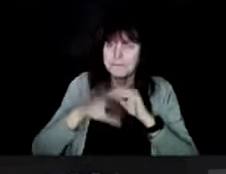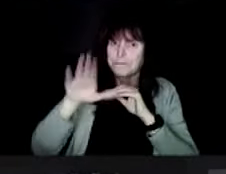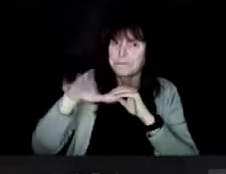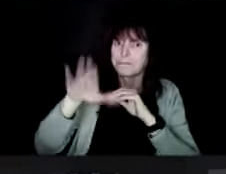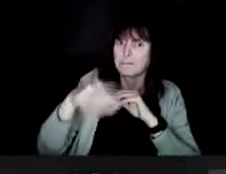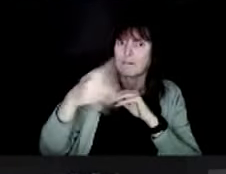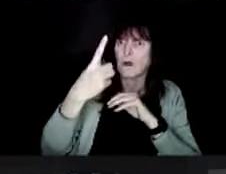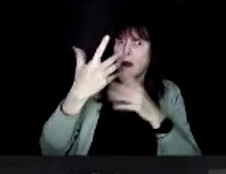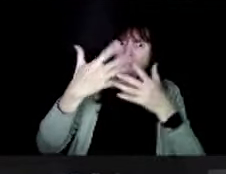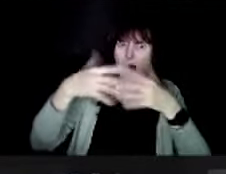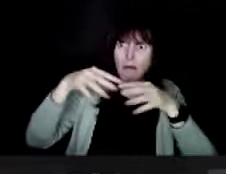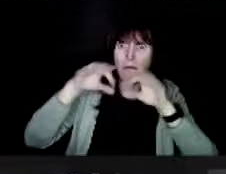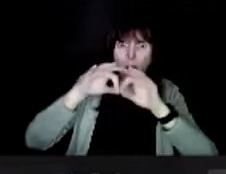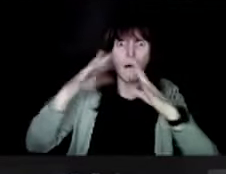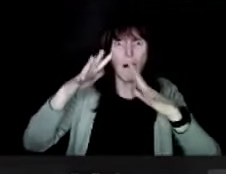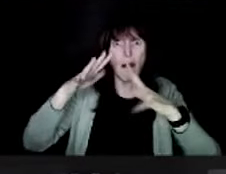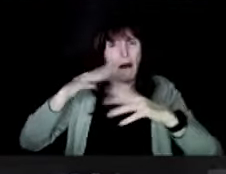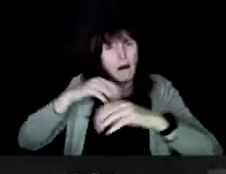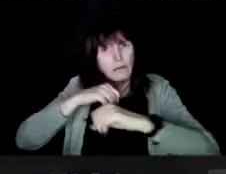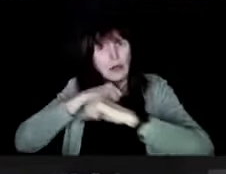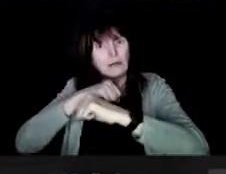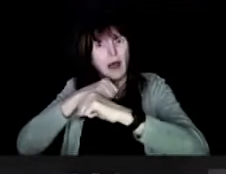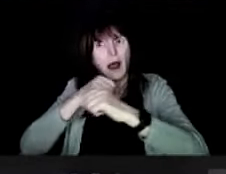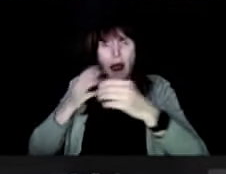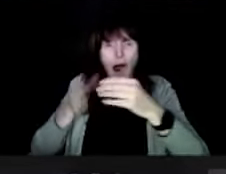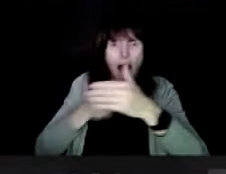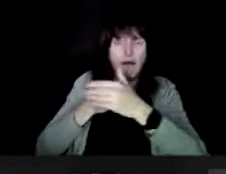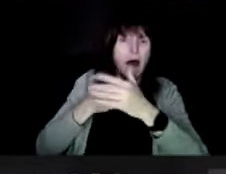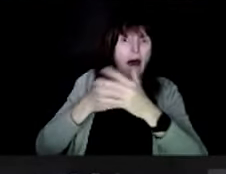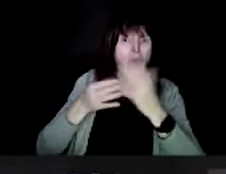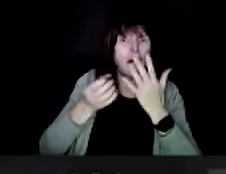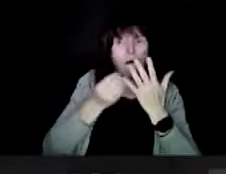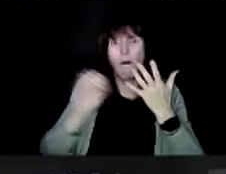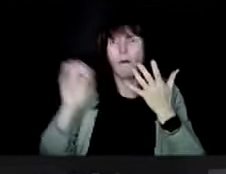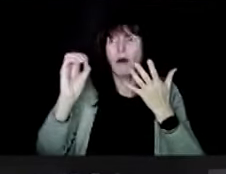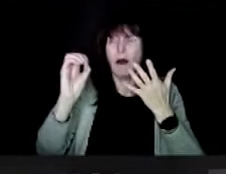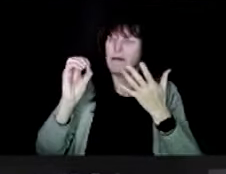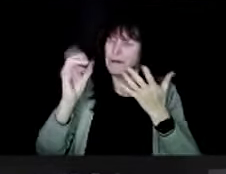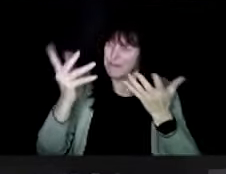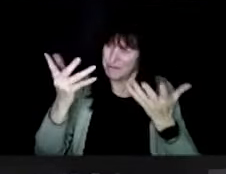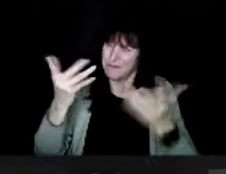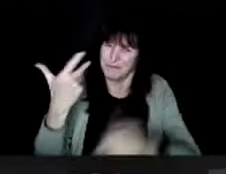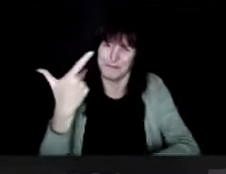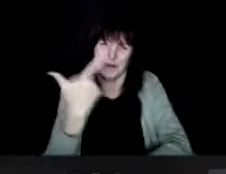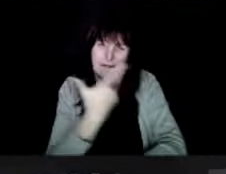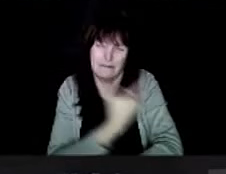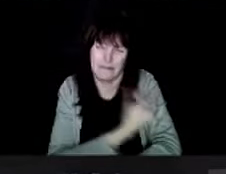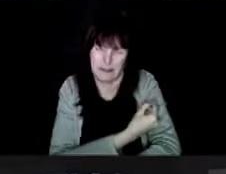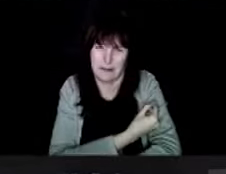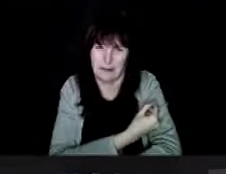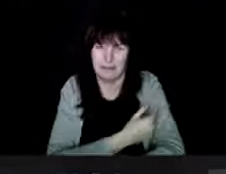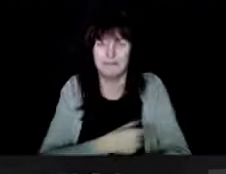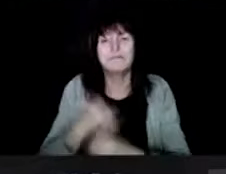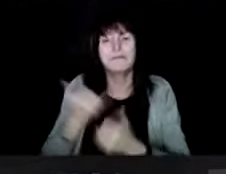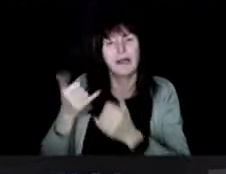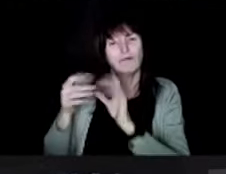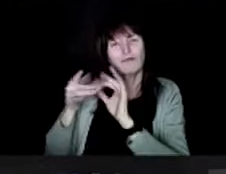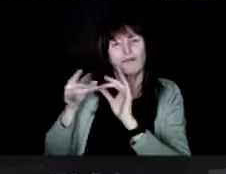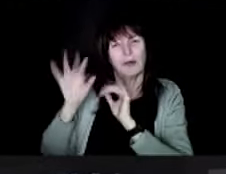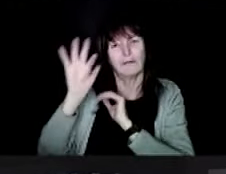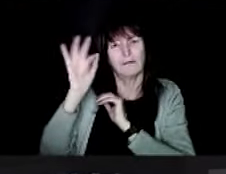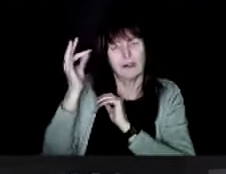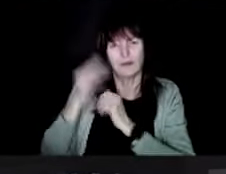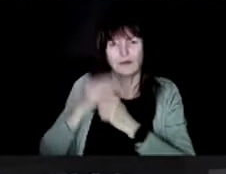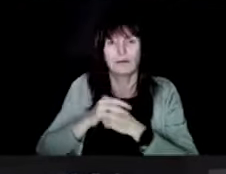moyen important d'atténuer l'impact d'Omicron. I am pleased to see that over 29 million doses of a